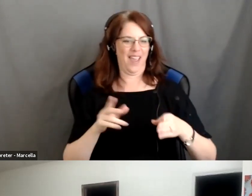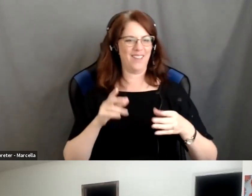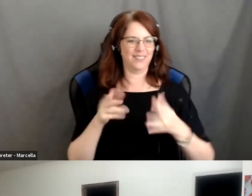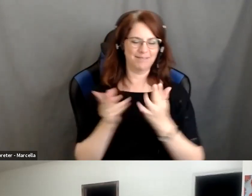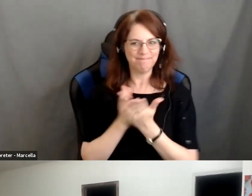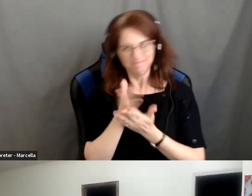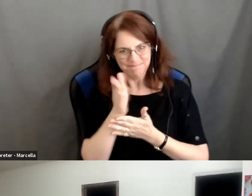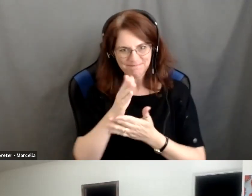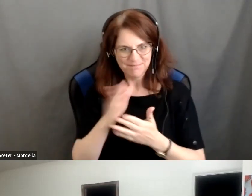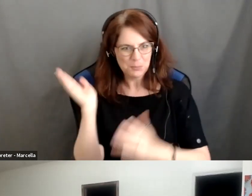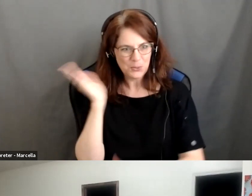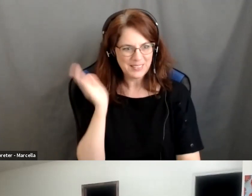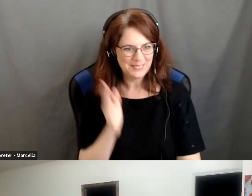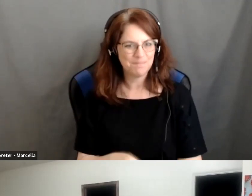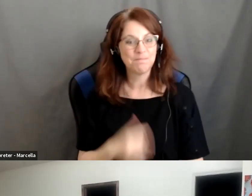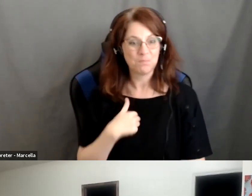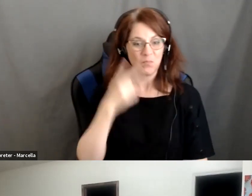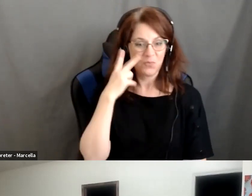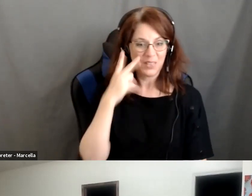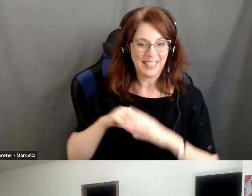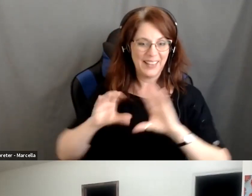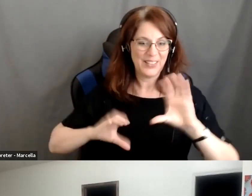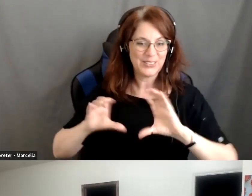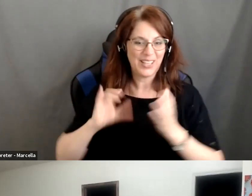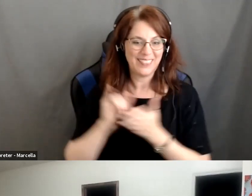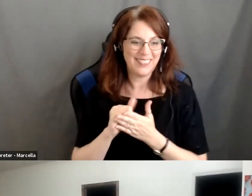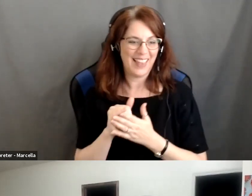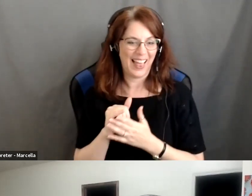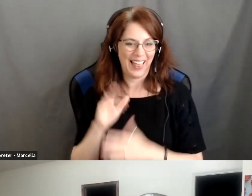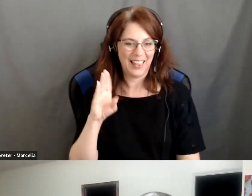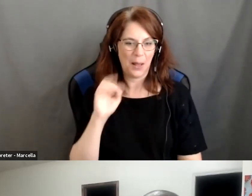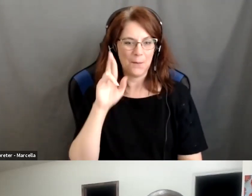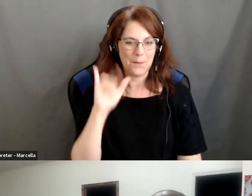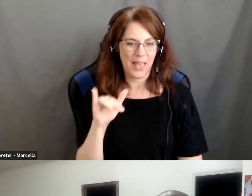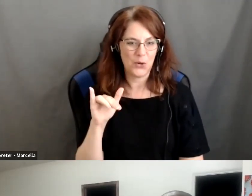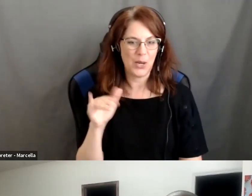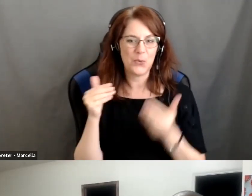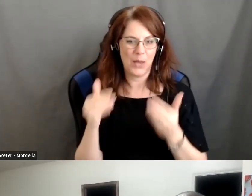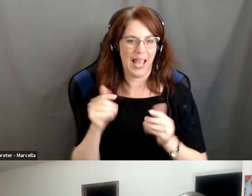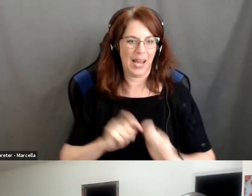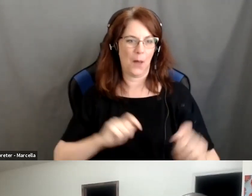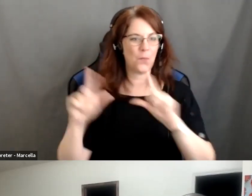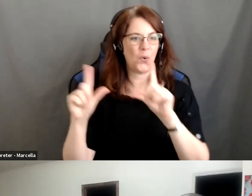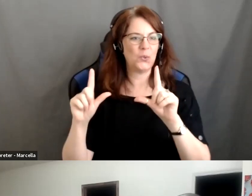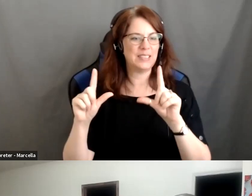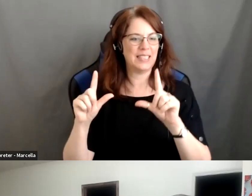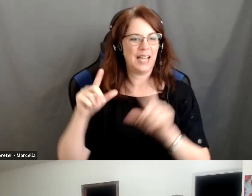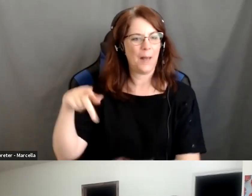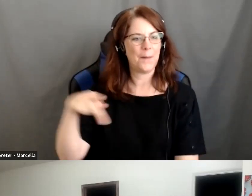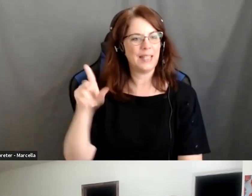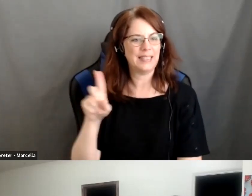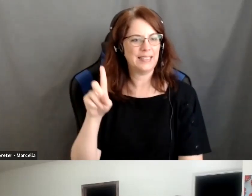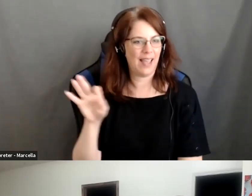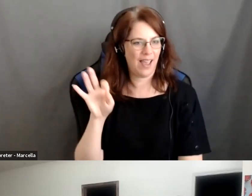that. I do see in the chat that Barry has went ahead and posted the PDF